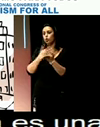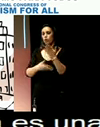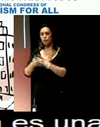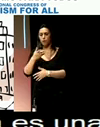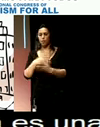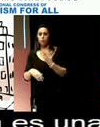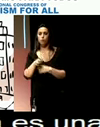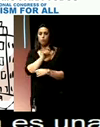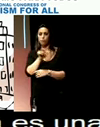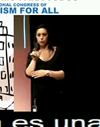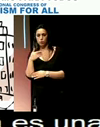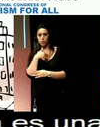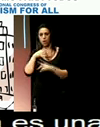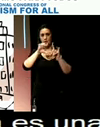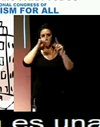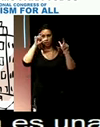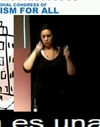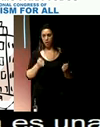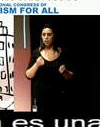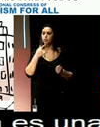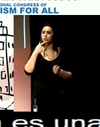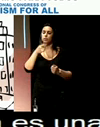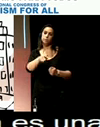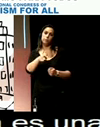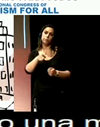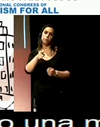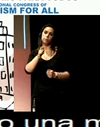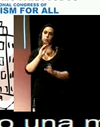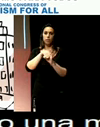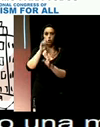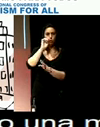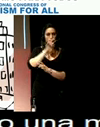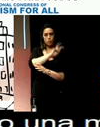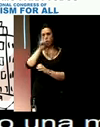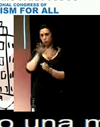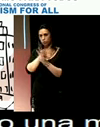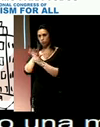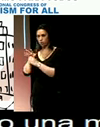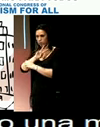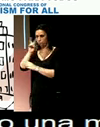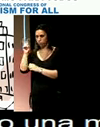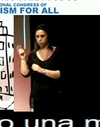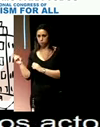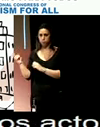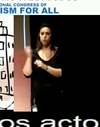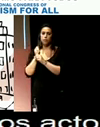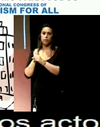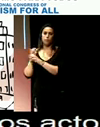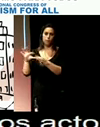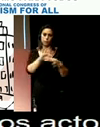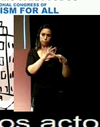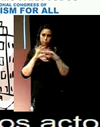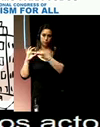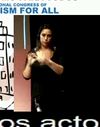and social sector, with support of national and international experts such